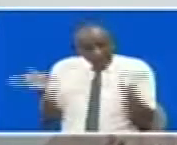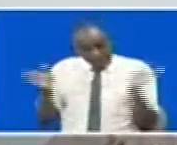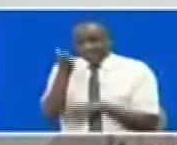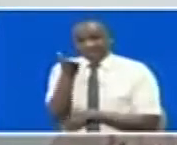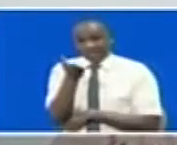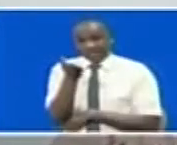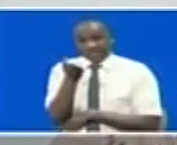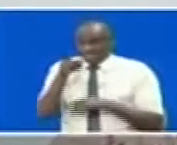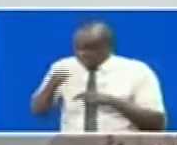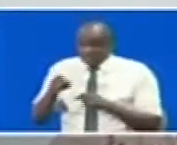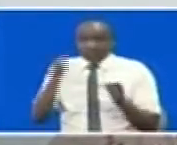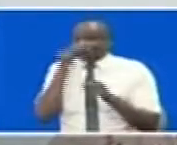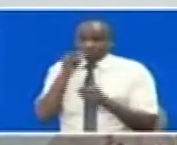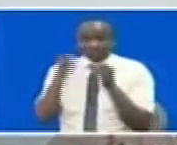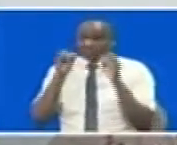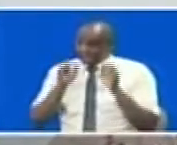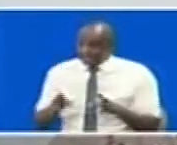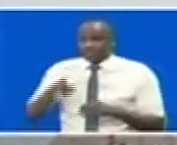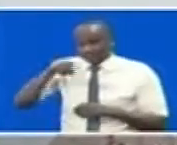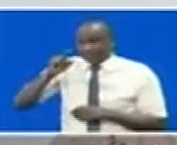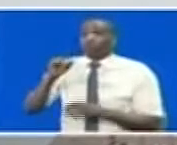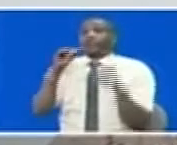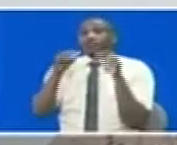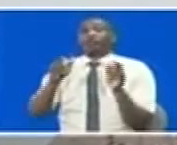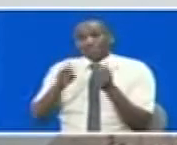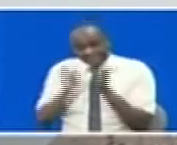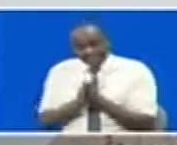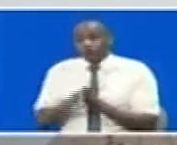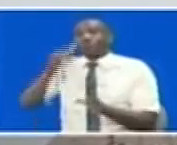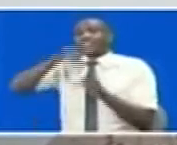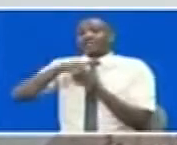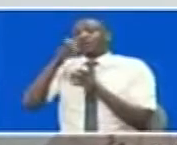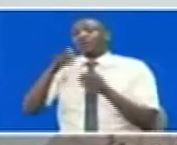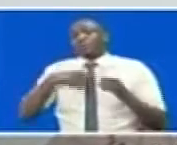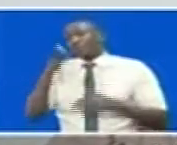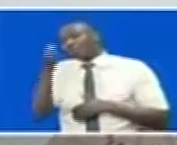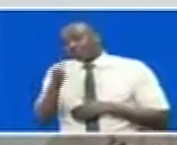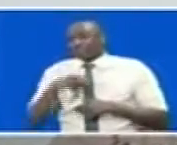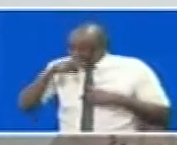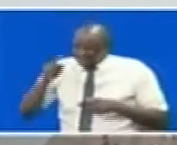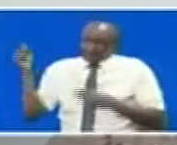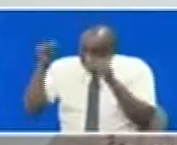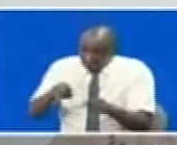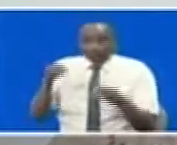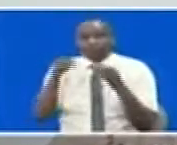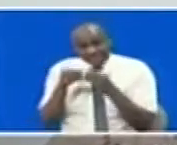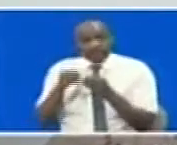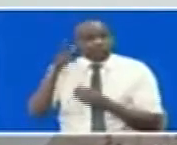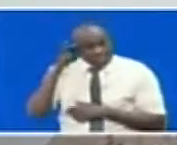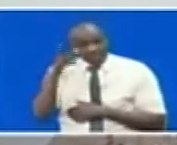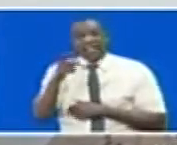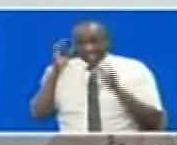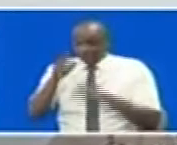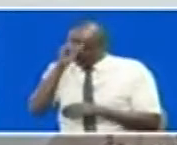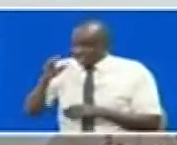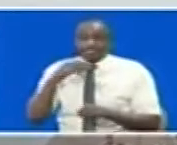place. It was not a private meeting. They did not have to rely on insider information. It's something that they could have done for themselves if they were serious